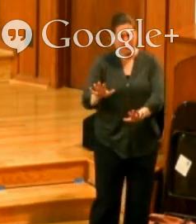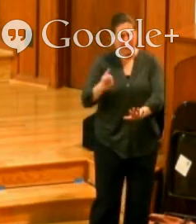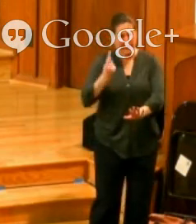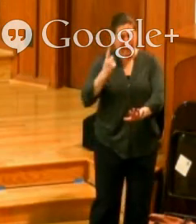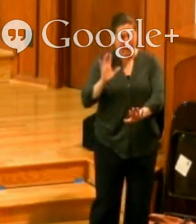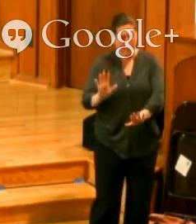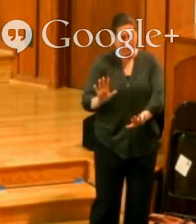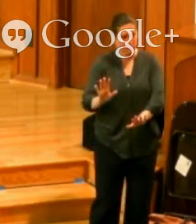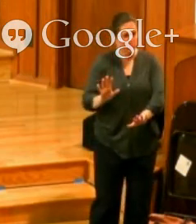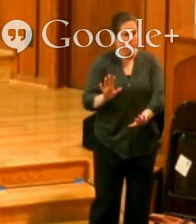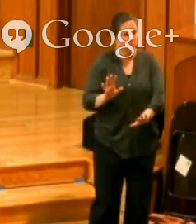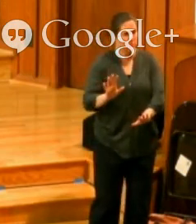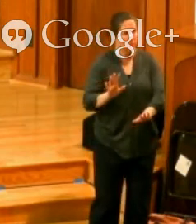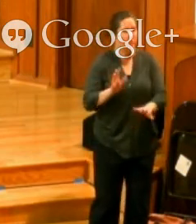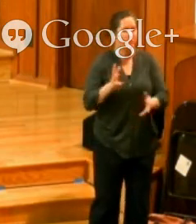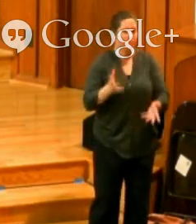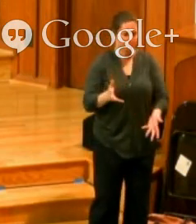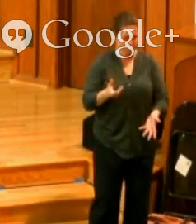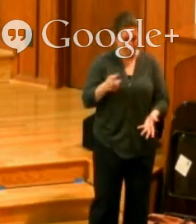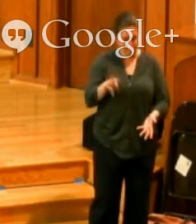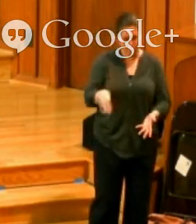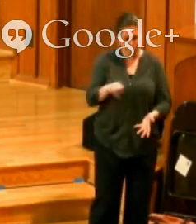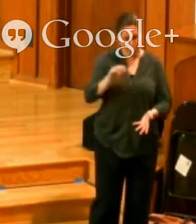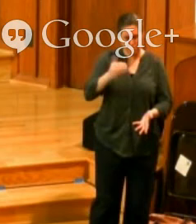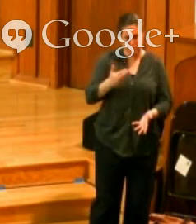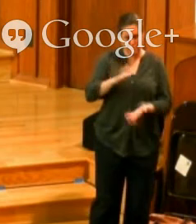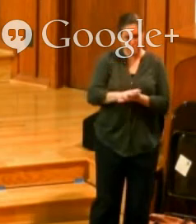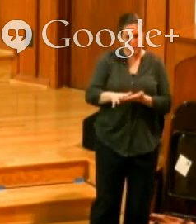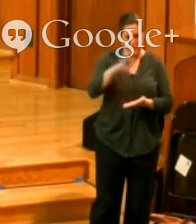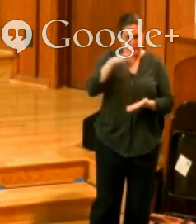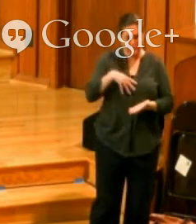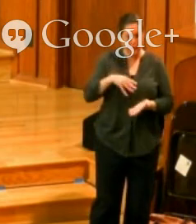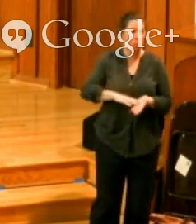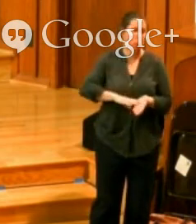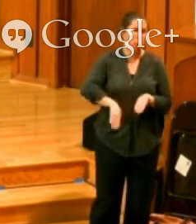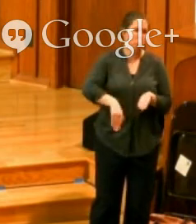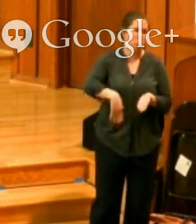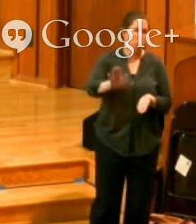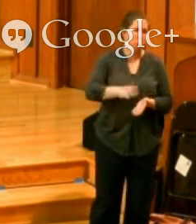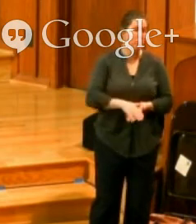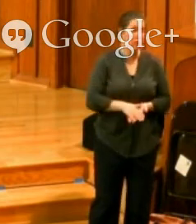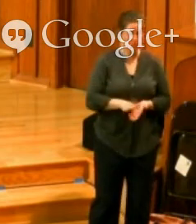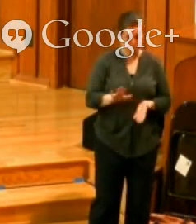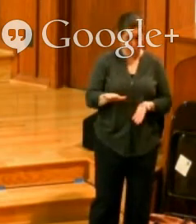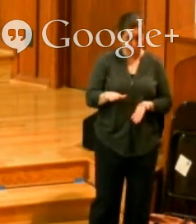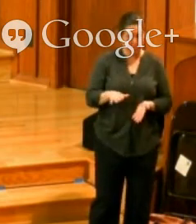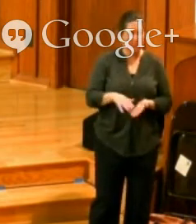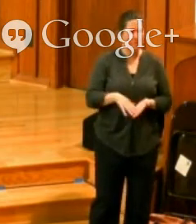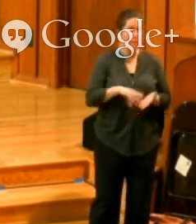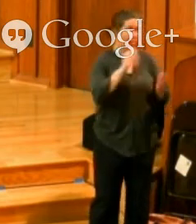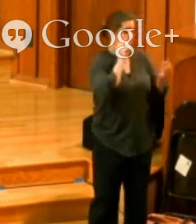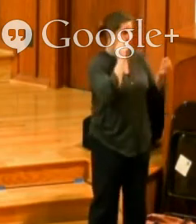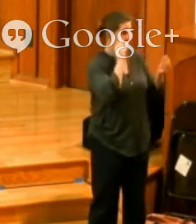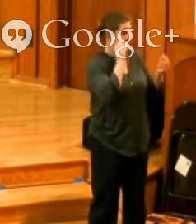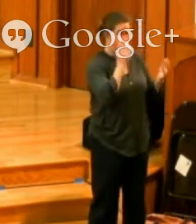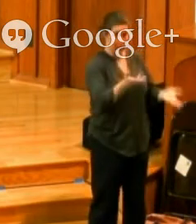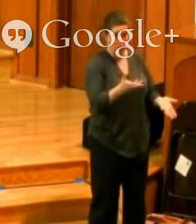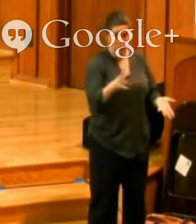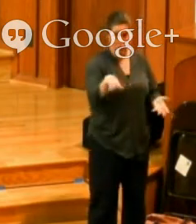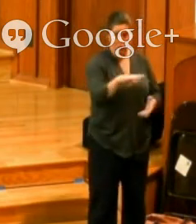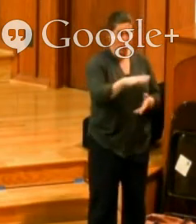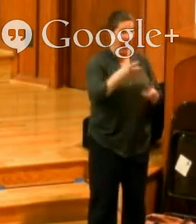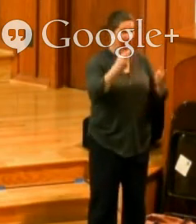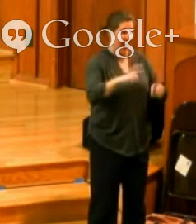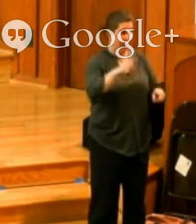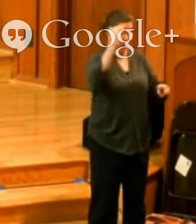what? I can see that you're a nice guy. I'm going to let you go free. By the way, if you're ever in a bind, maybe you're pulled over for